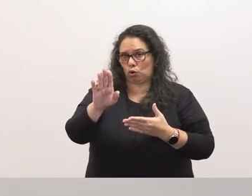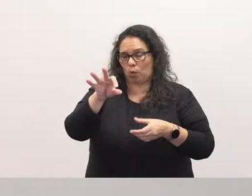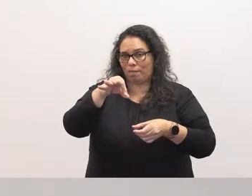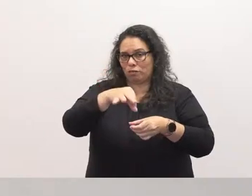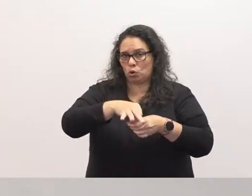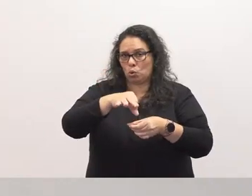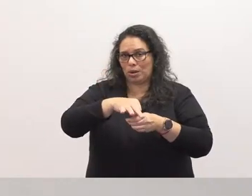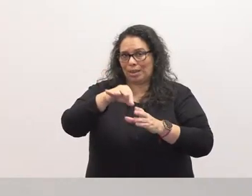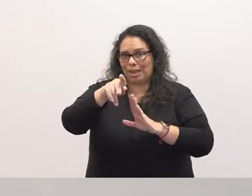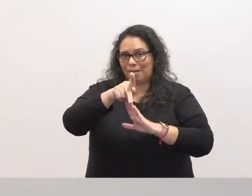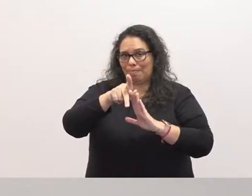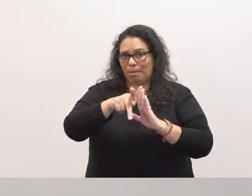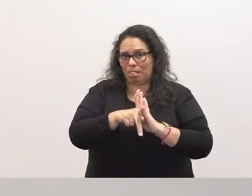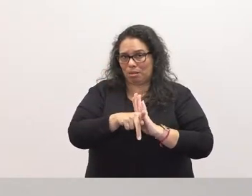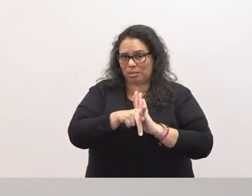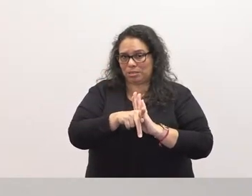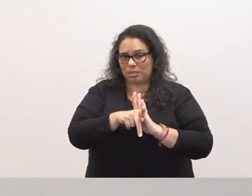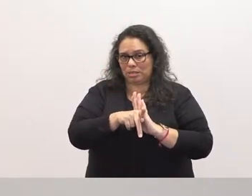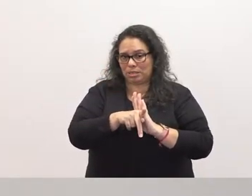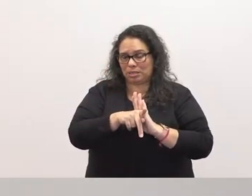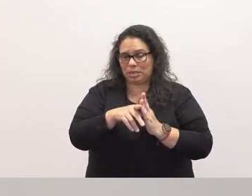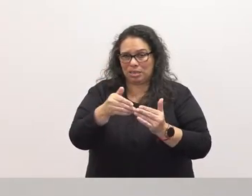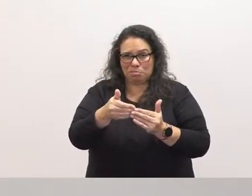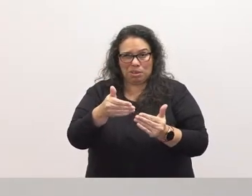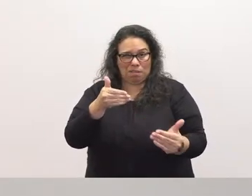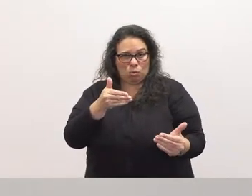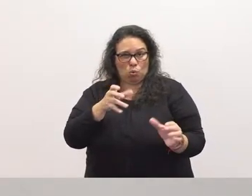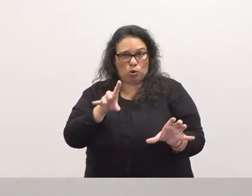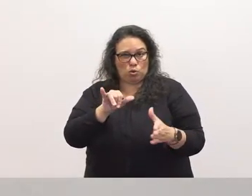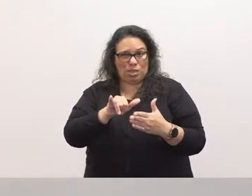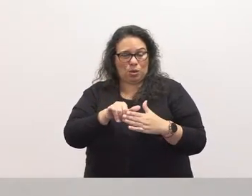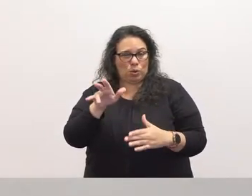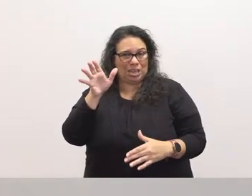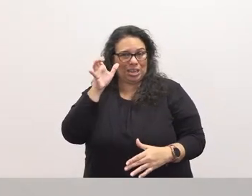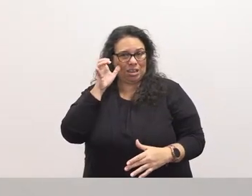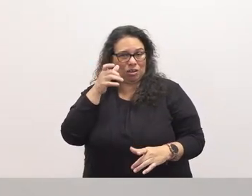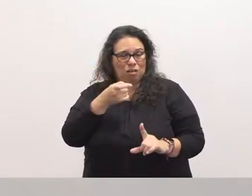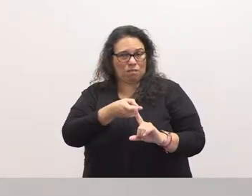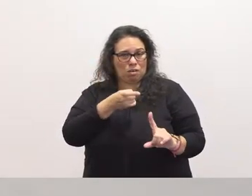on policies, before we do that, that we hear from the community